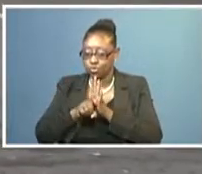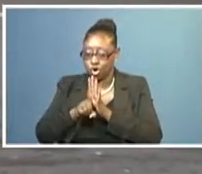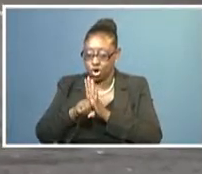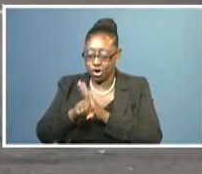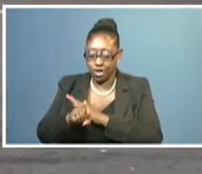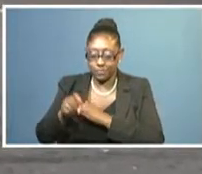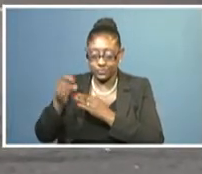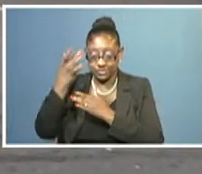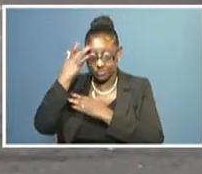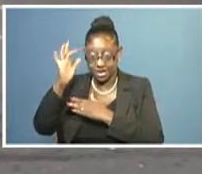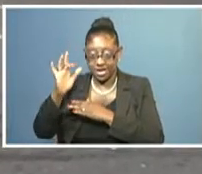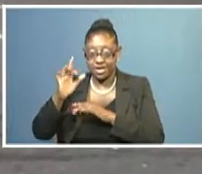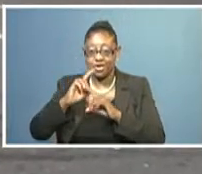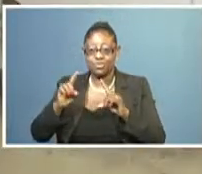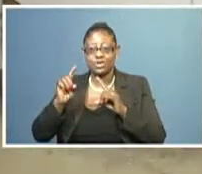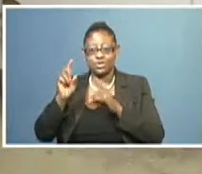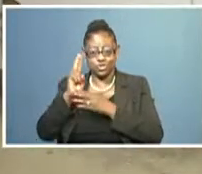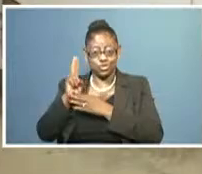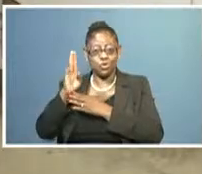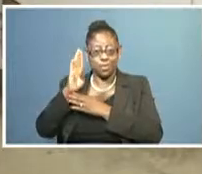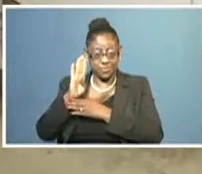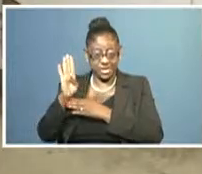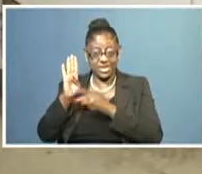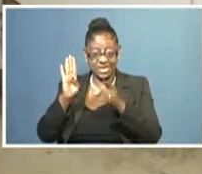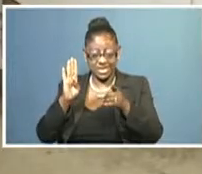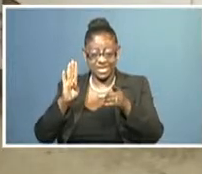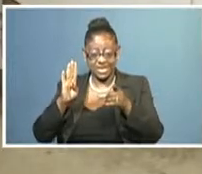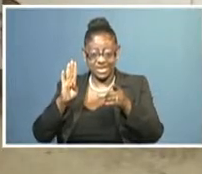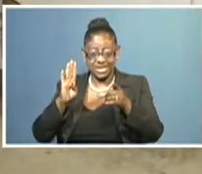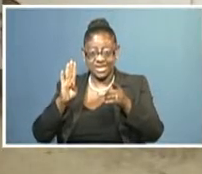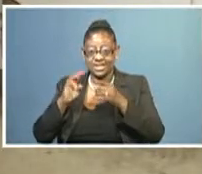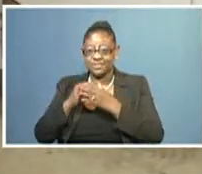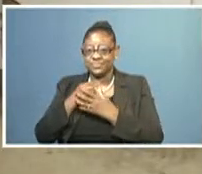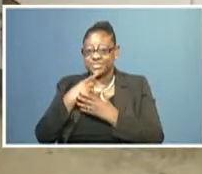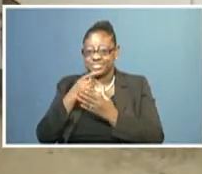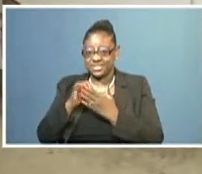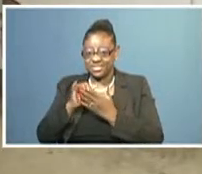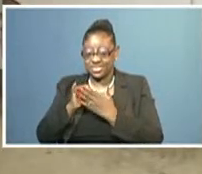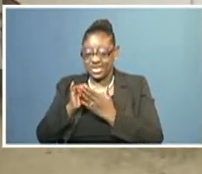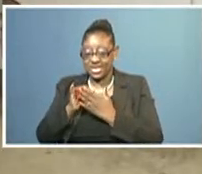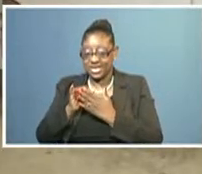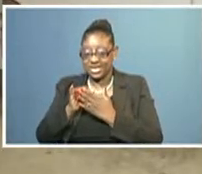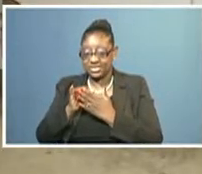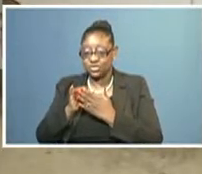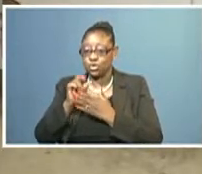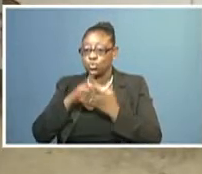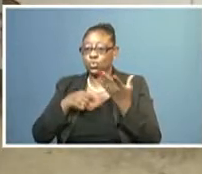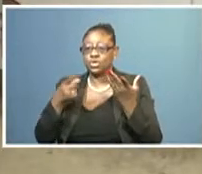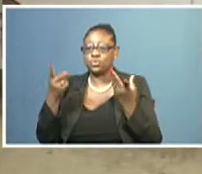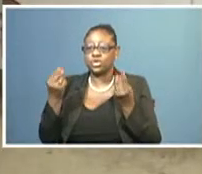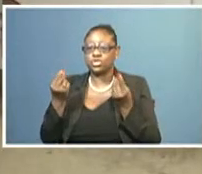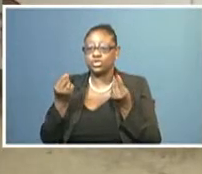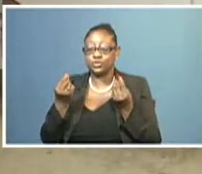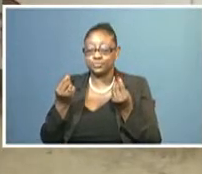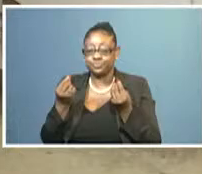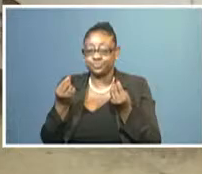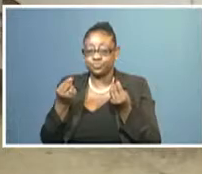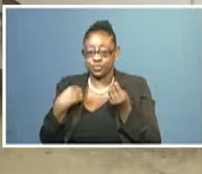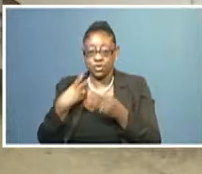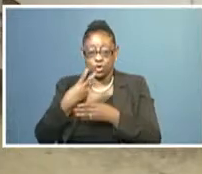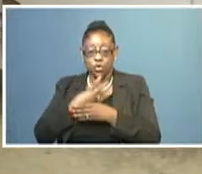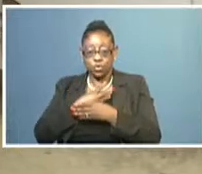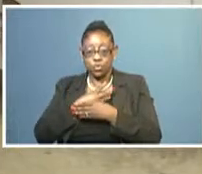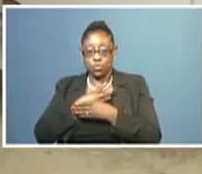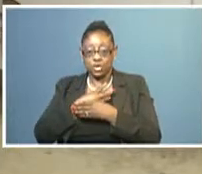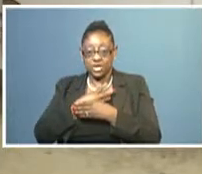as Miss University of the Bahamas. So I do have a Mr. University of the Bahamas, Anthony Stirrup. So what we do is that we are